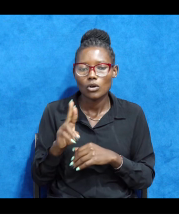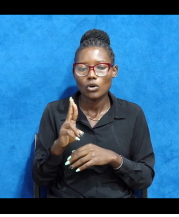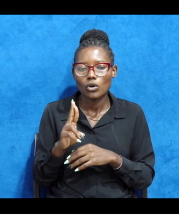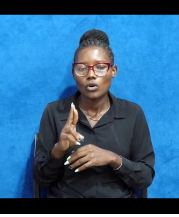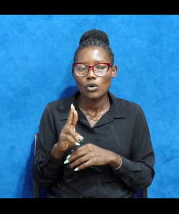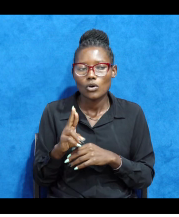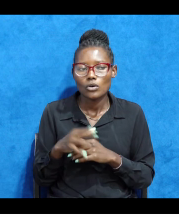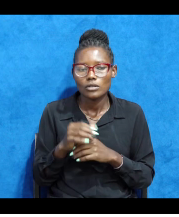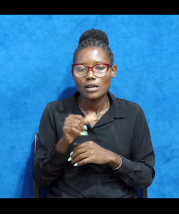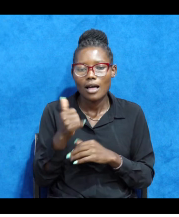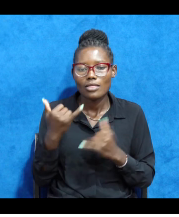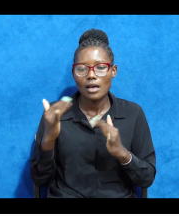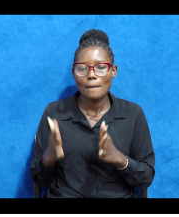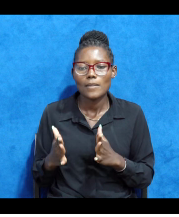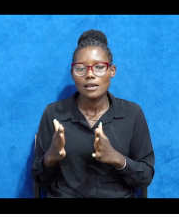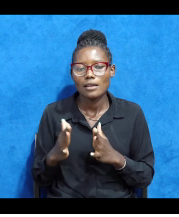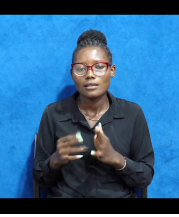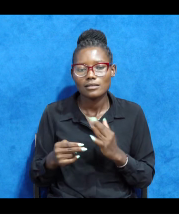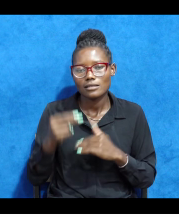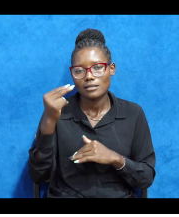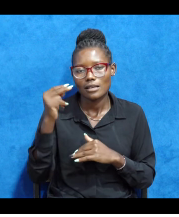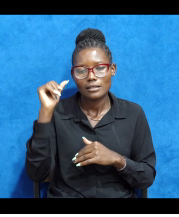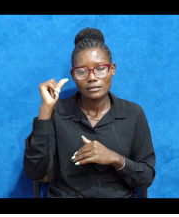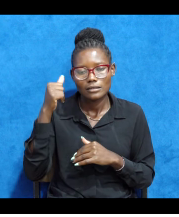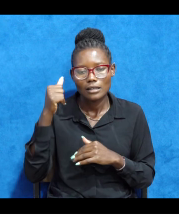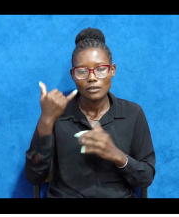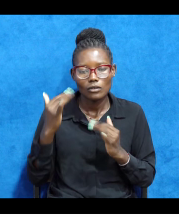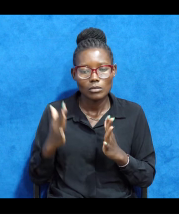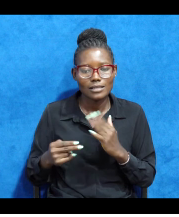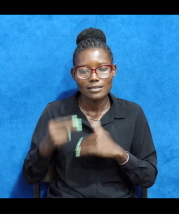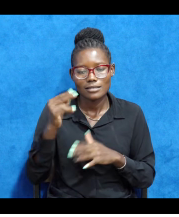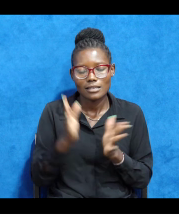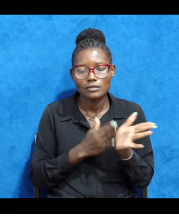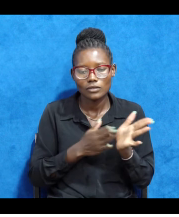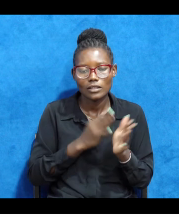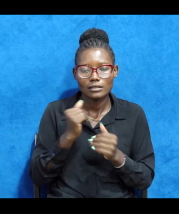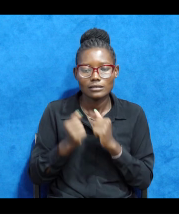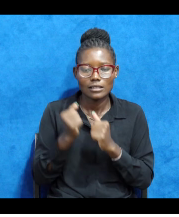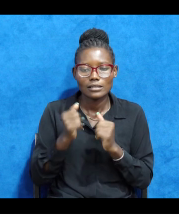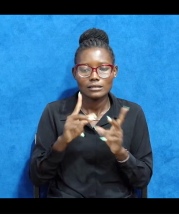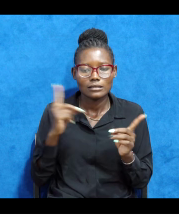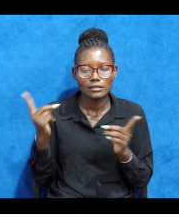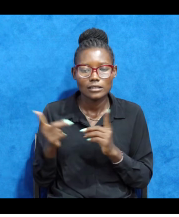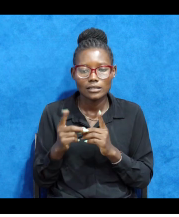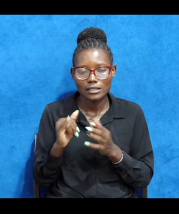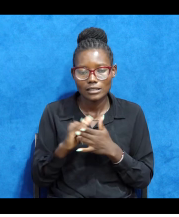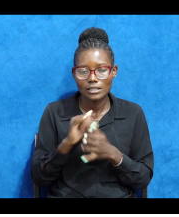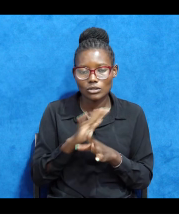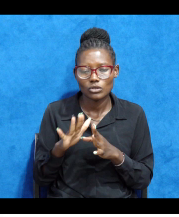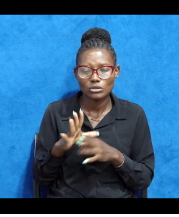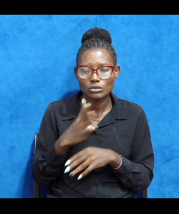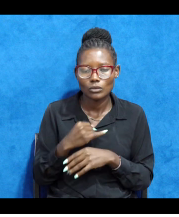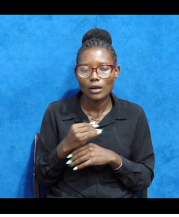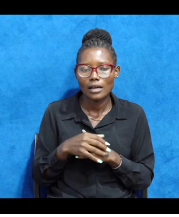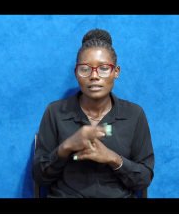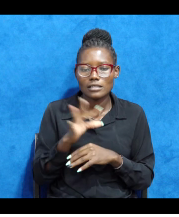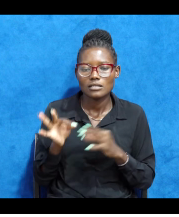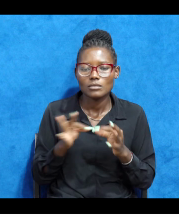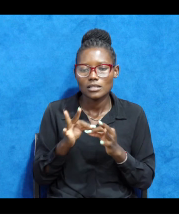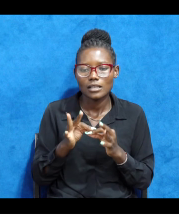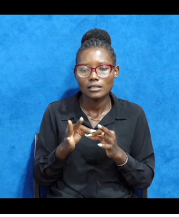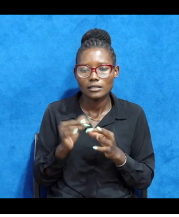It's the same kind of thing with the field approach. It could be the same kind of thing with an individual sport. we're using heavy or light implements in a throw or something like